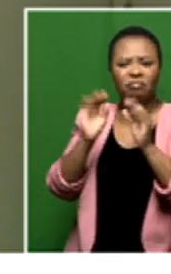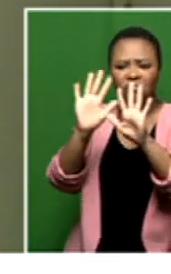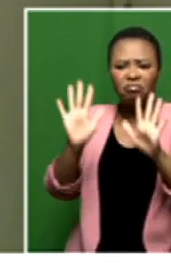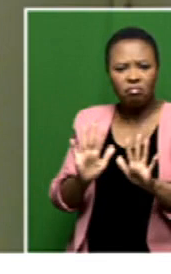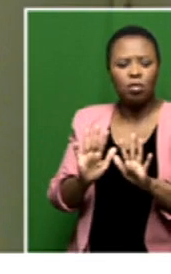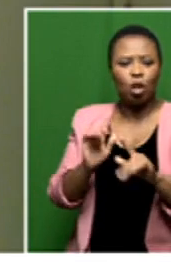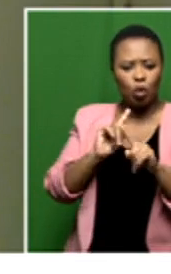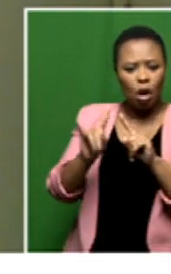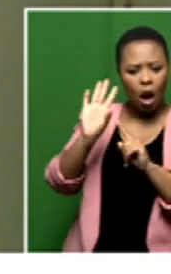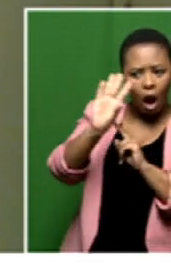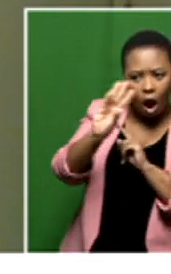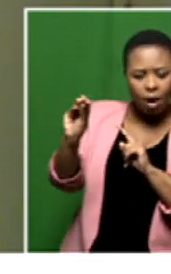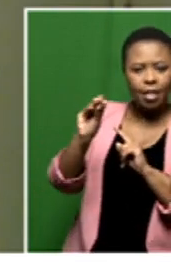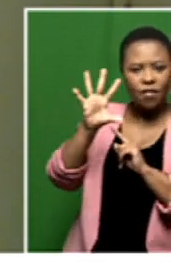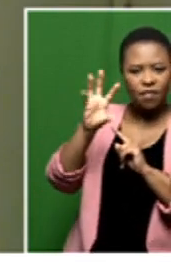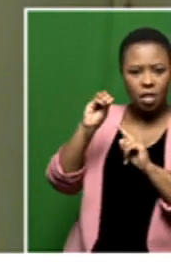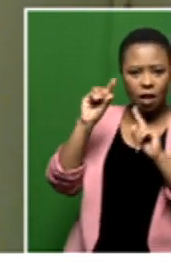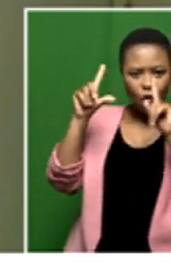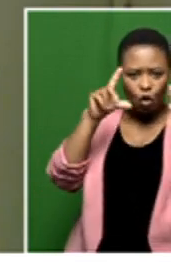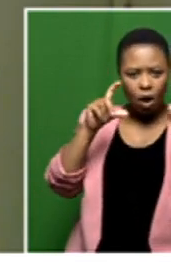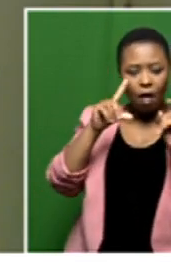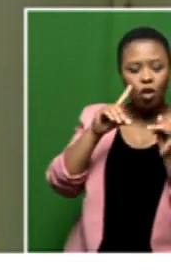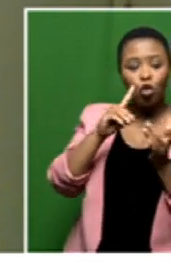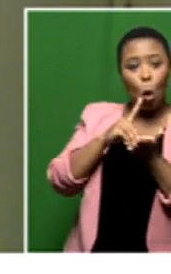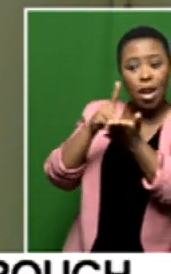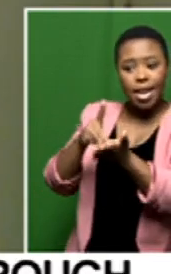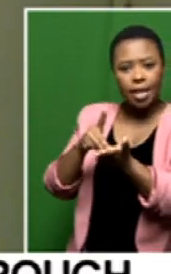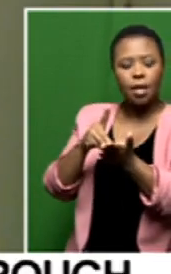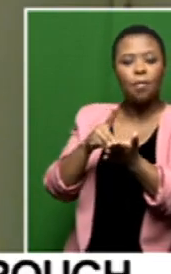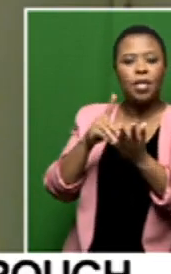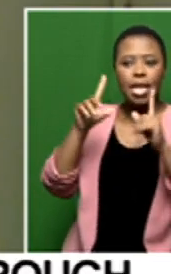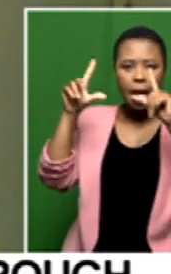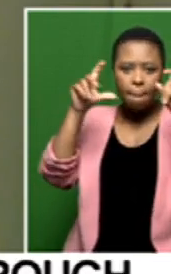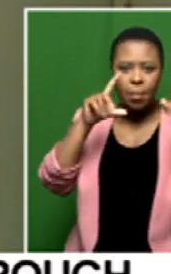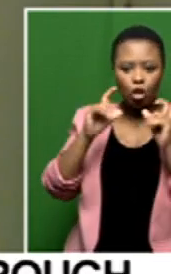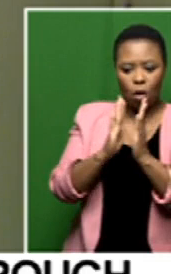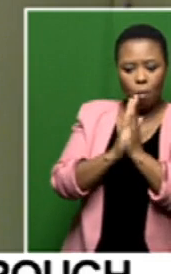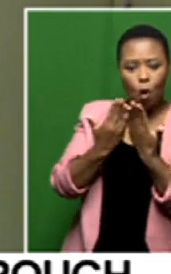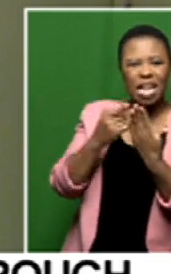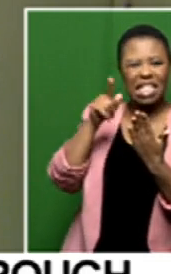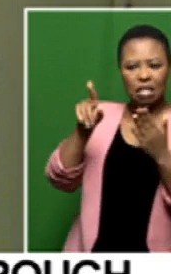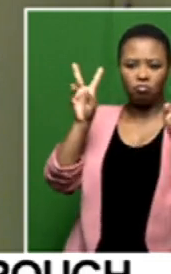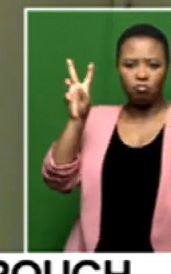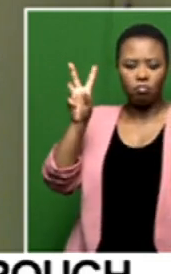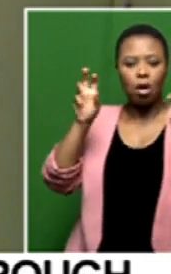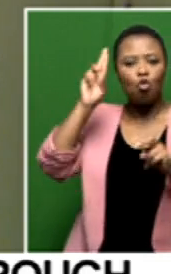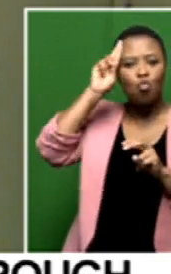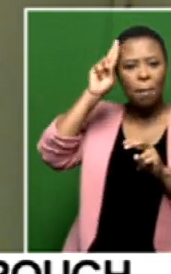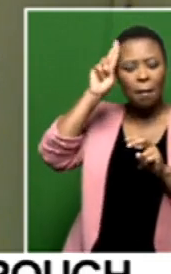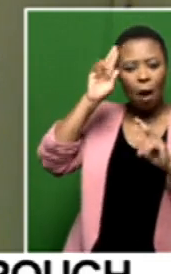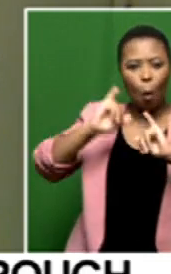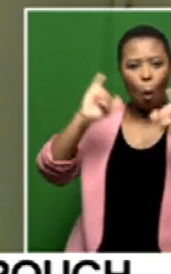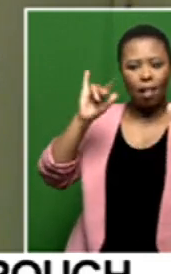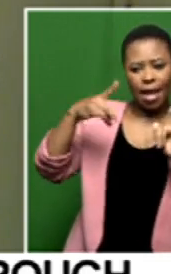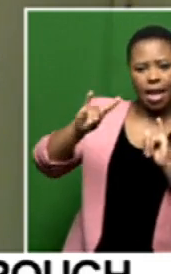asked 50 photographers at the time if they'd donate images for a book, our first, which was called Remembering Elephants, with the idea that it would